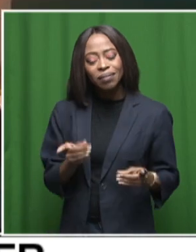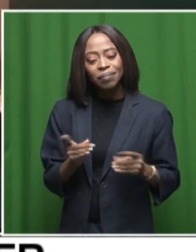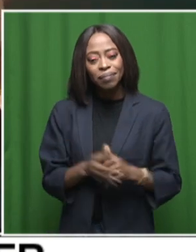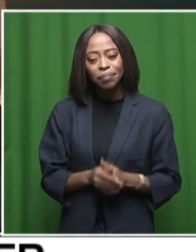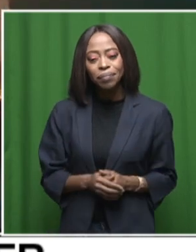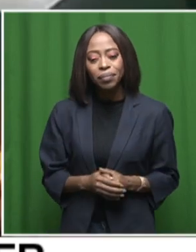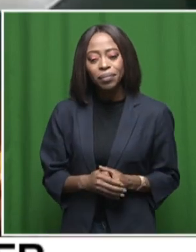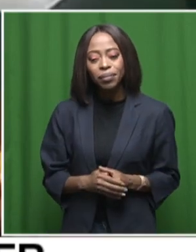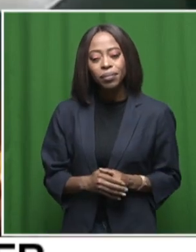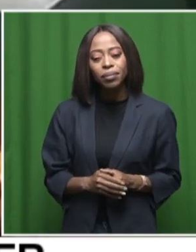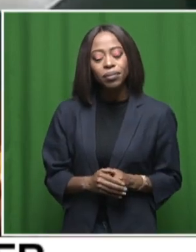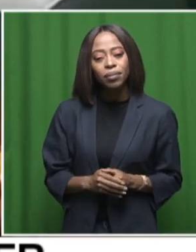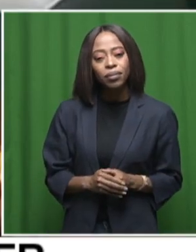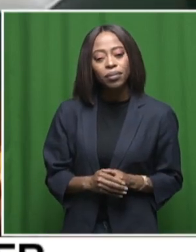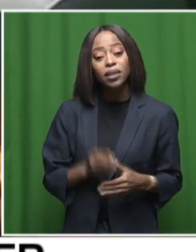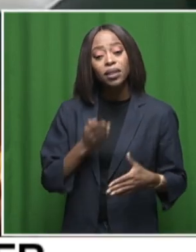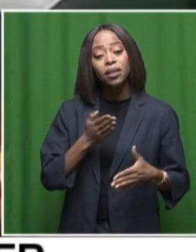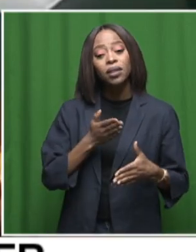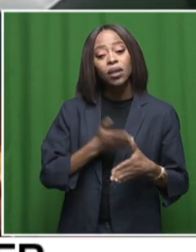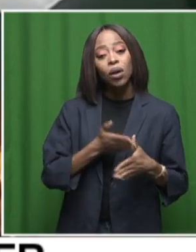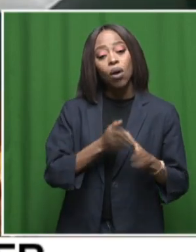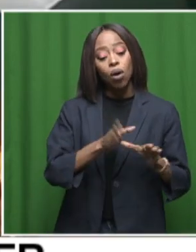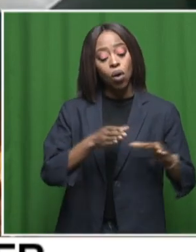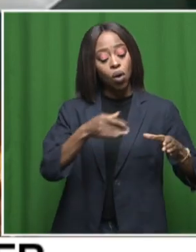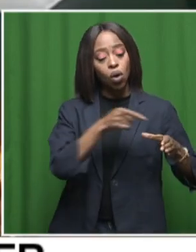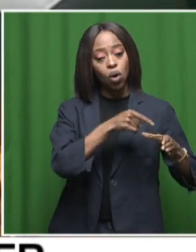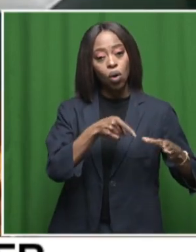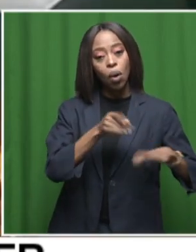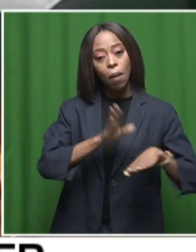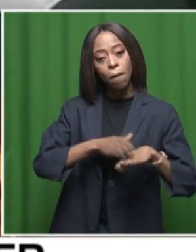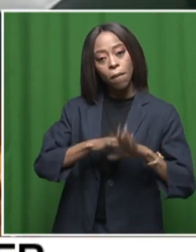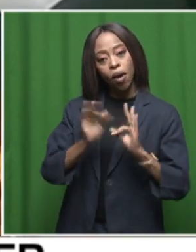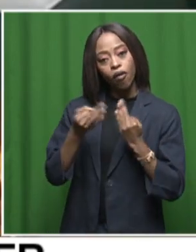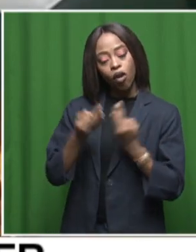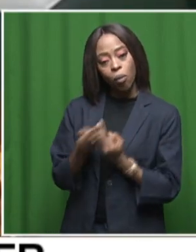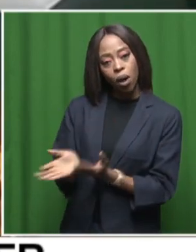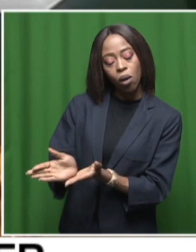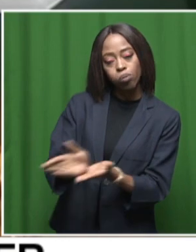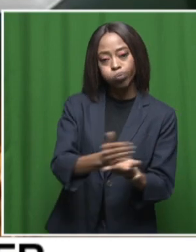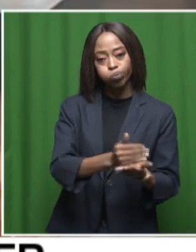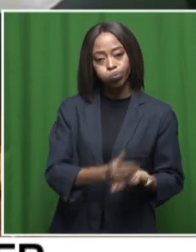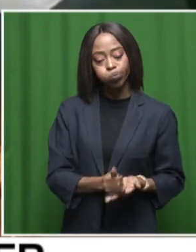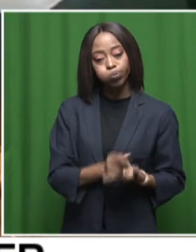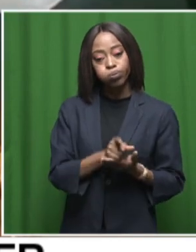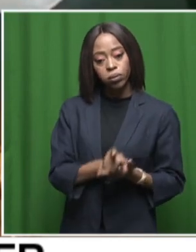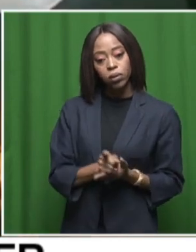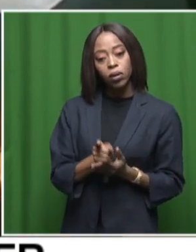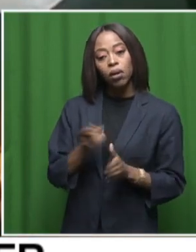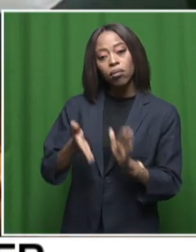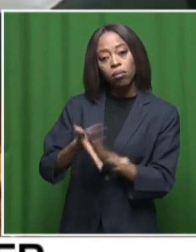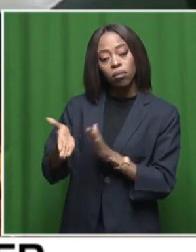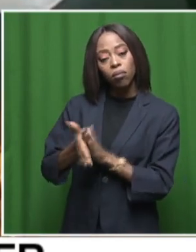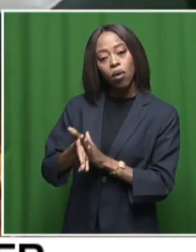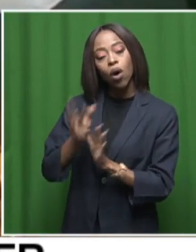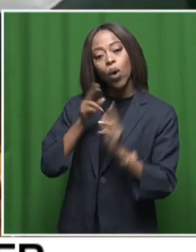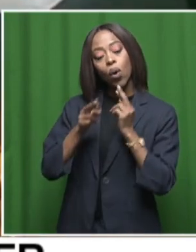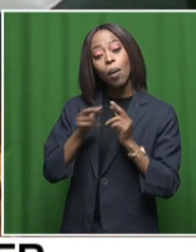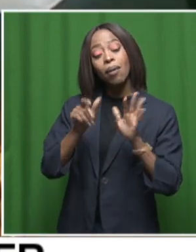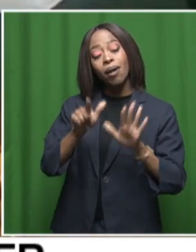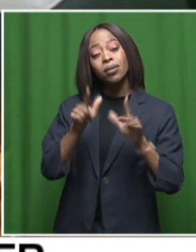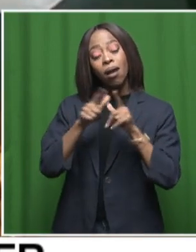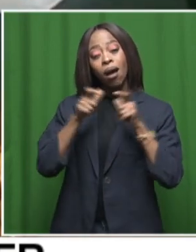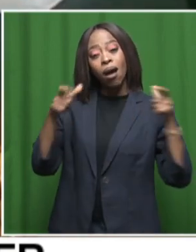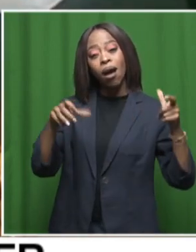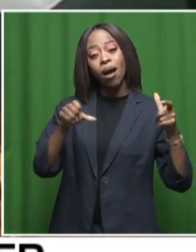I mean, I actually work for a group called the More Family Collection, who runs this restaurant and has 7 lodges in the Sabi,